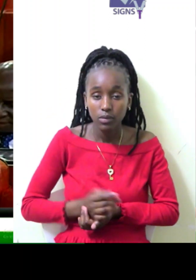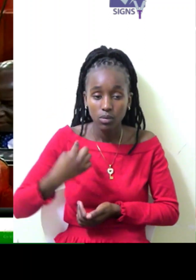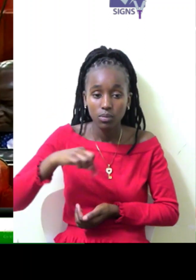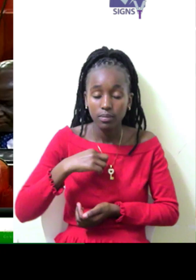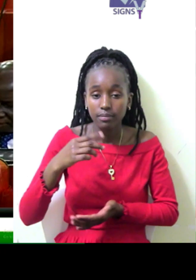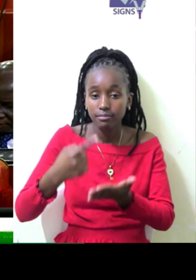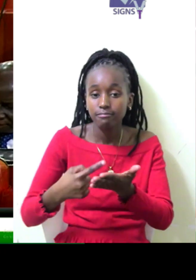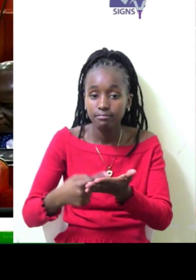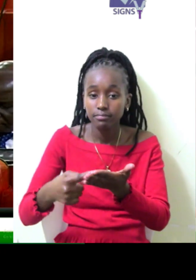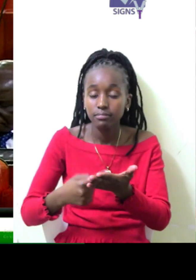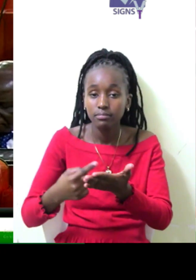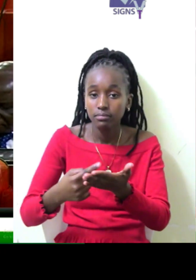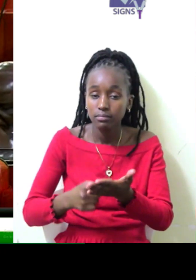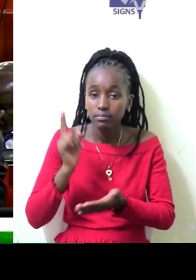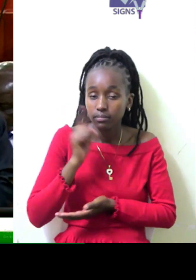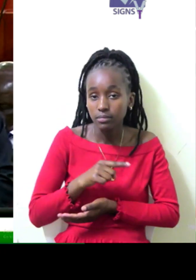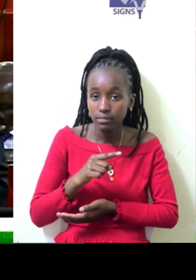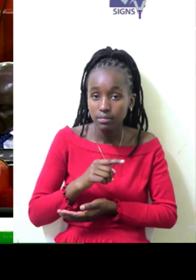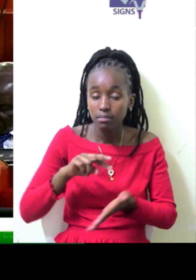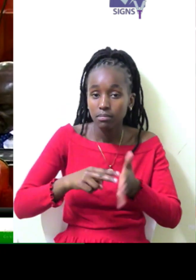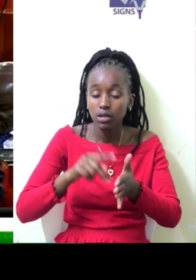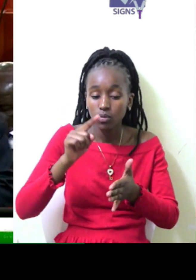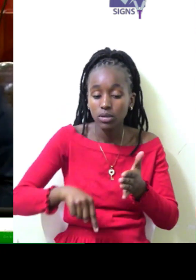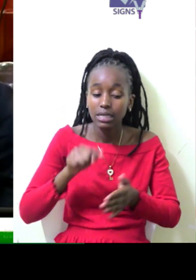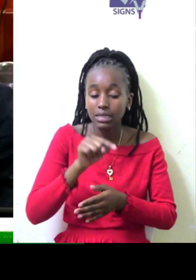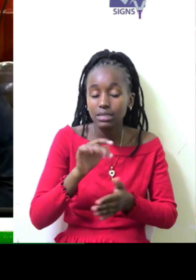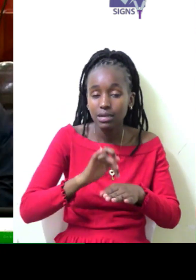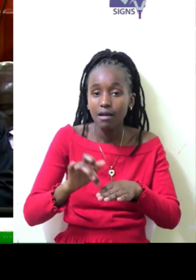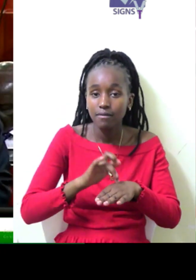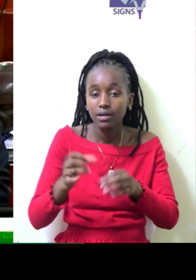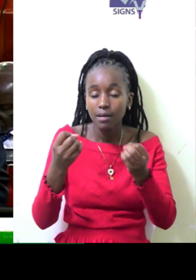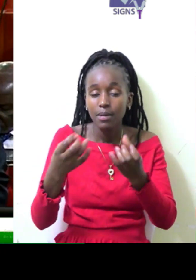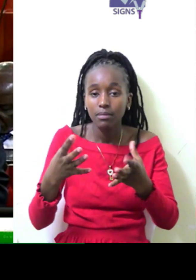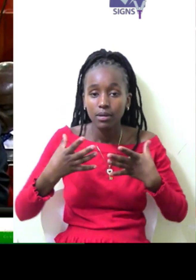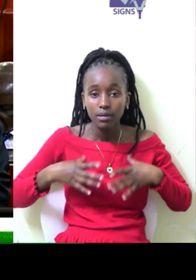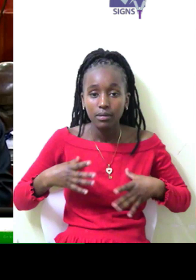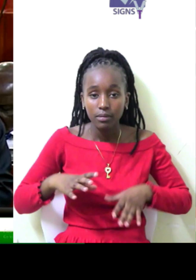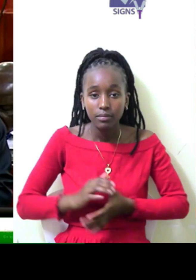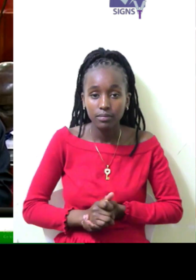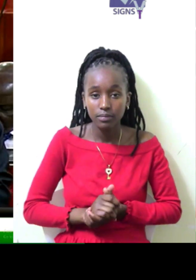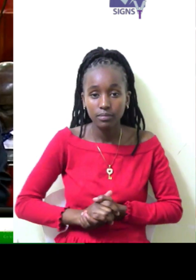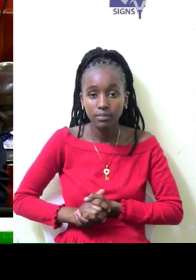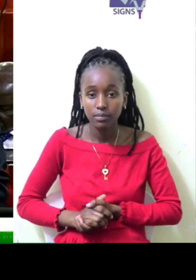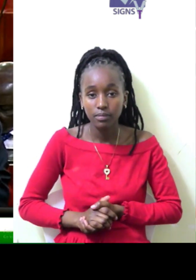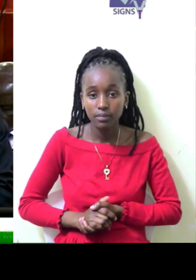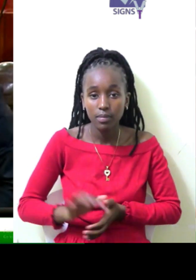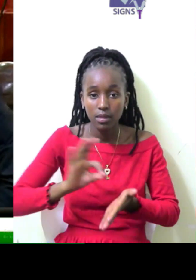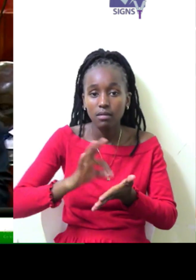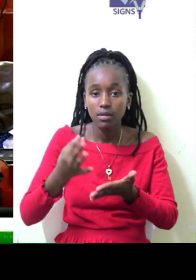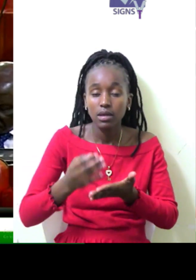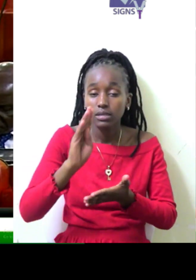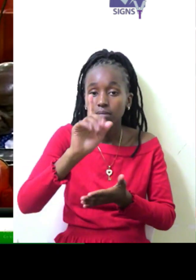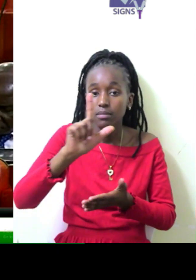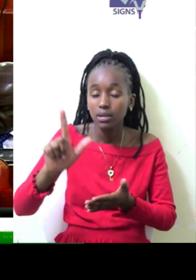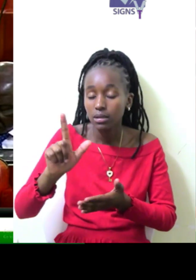But the fact of the matter is that this will affect everybody. And Honorable Speaker, across the world, finance bills are negotiated. Honorable Speaker,